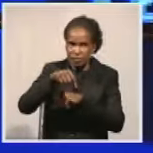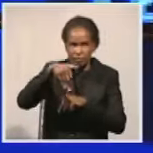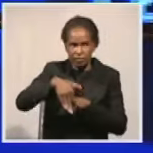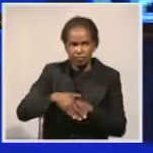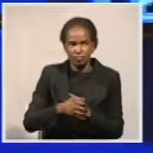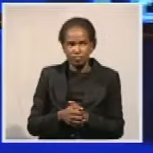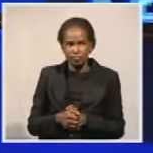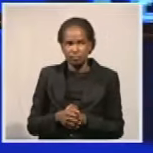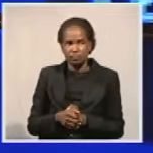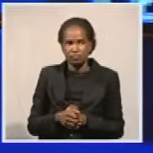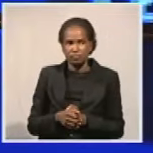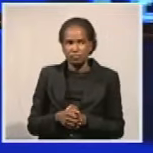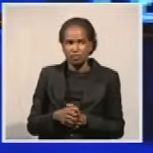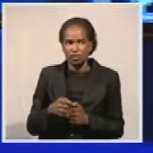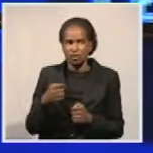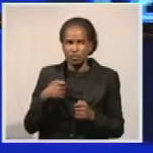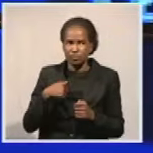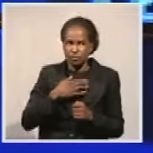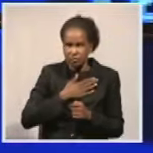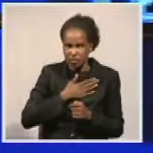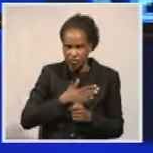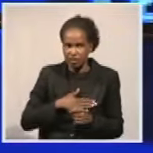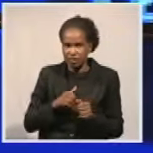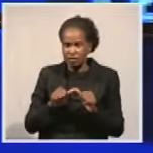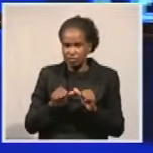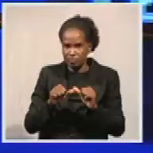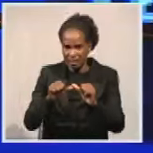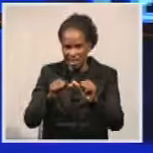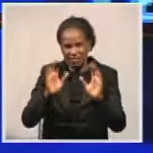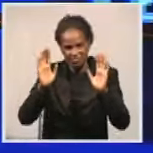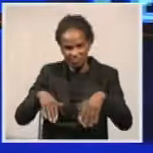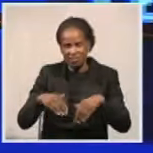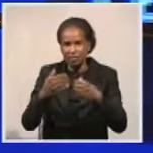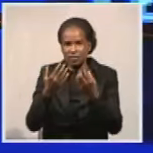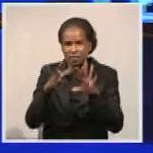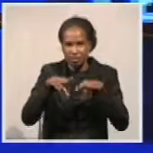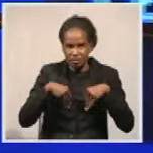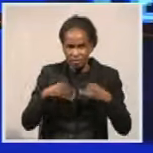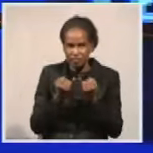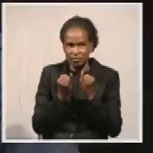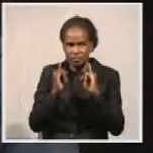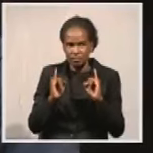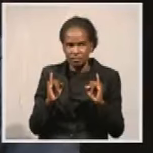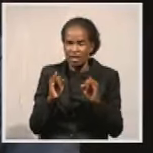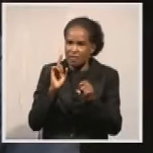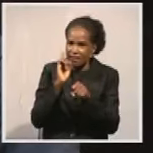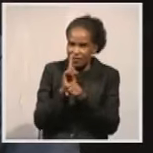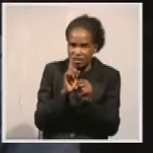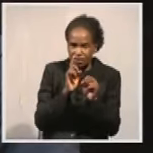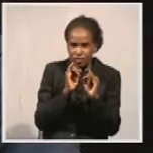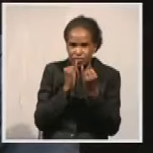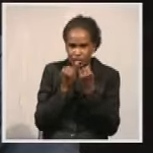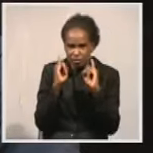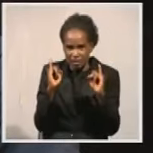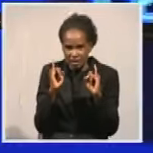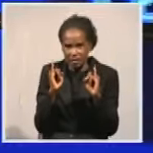let's move on, let independence come. And then we can deal with it afterwards. Yeah, because